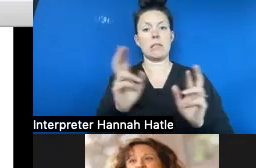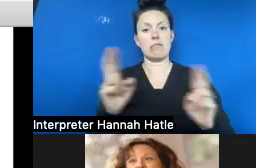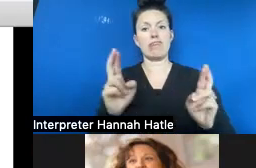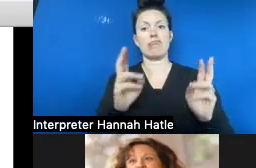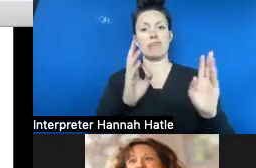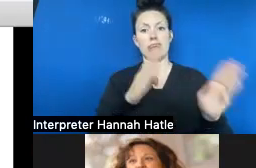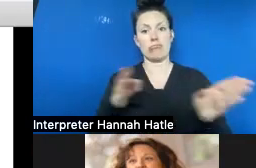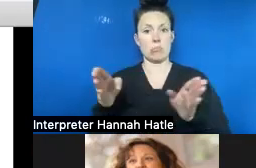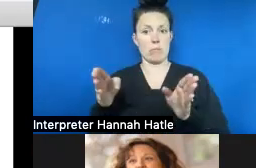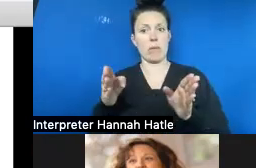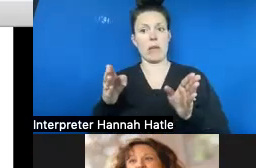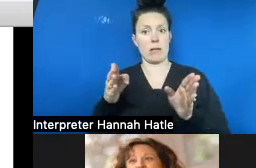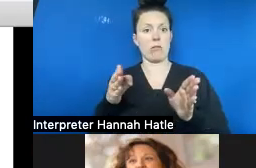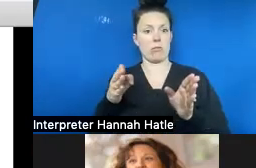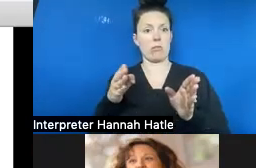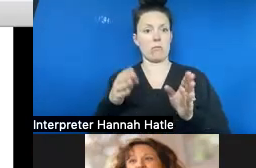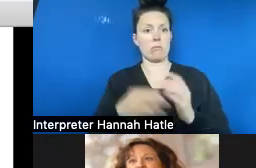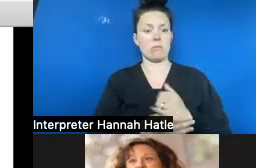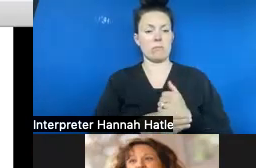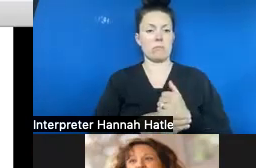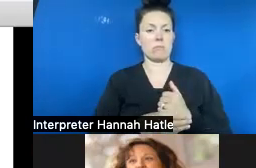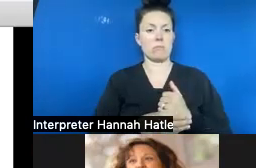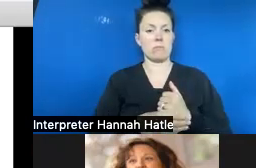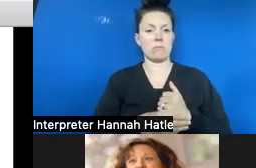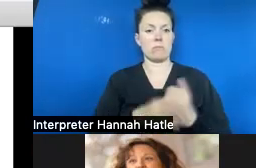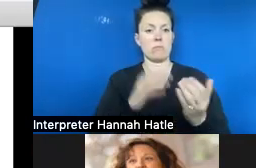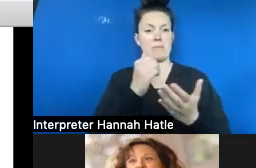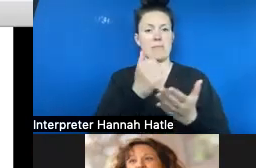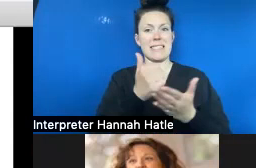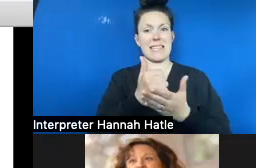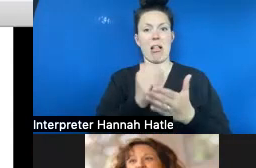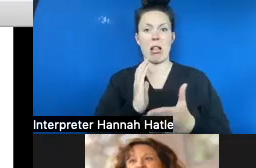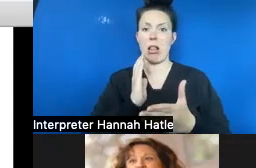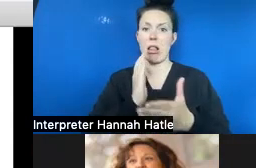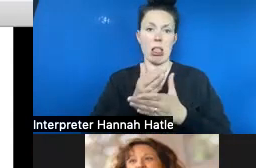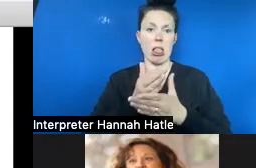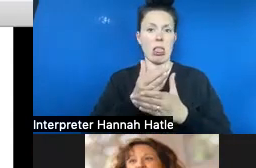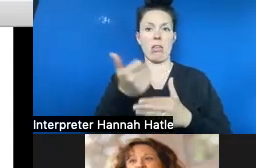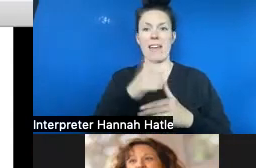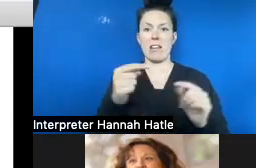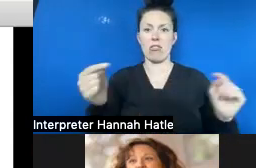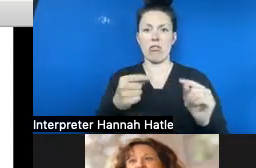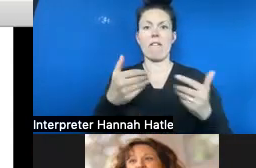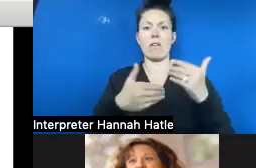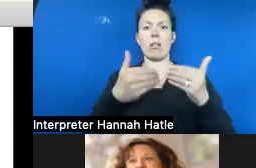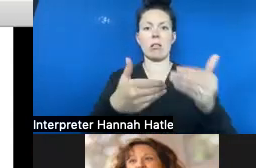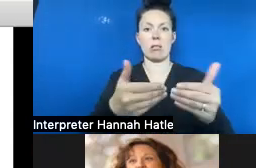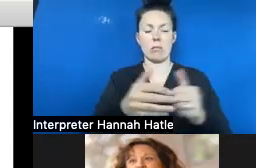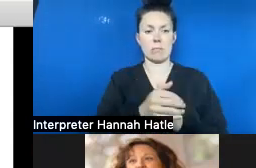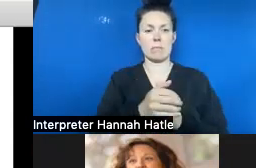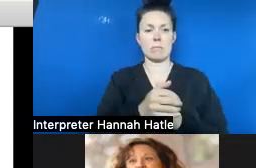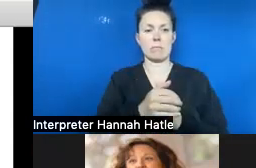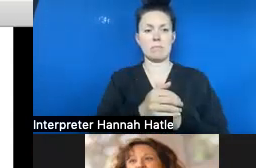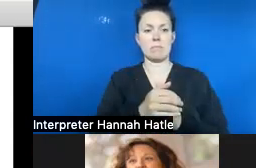get in the middle of that to, you know, interrupt those harmful processes, right? Making sure we're educating